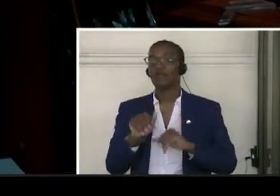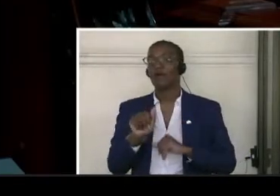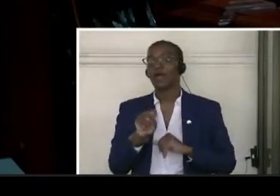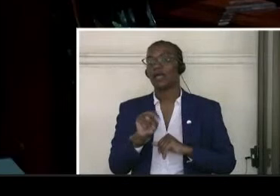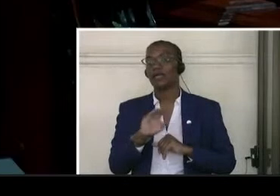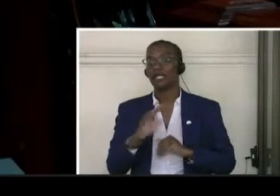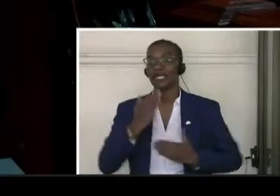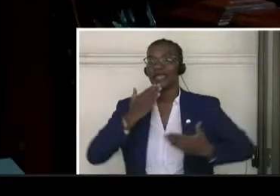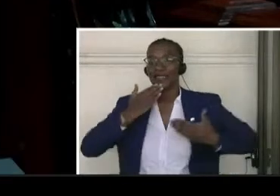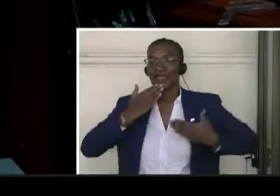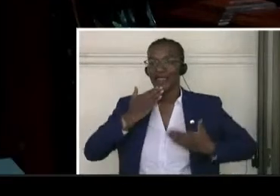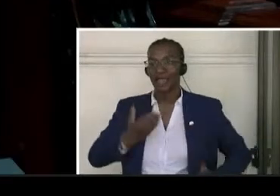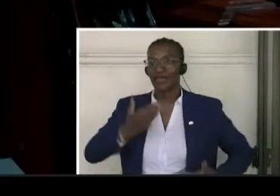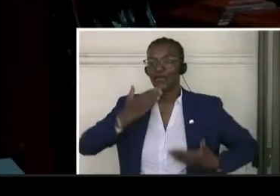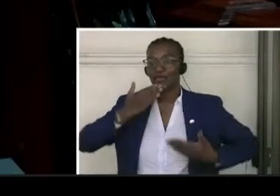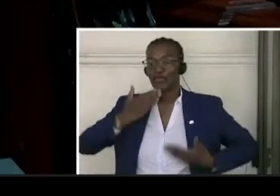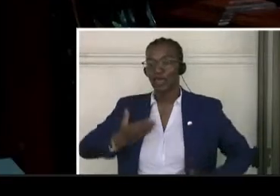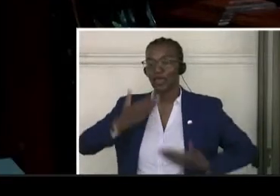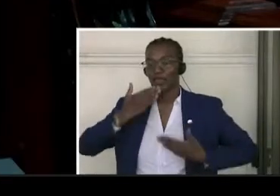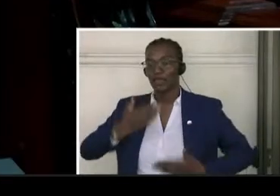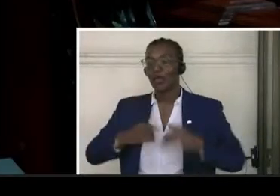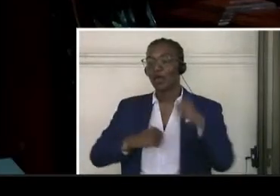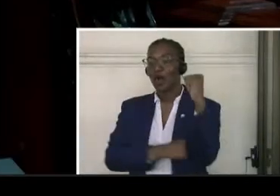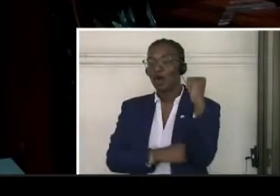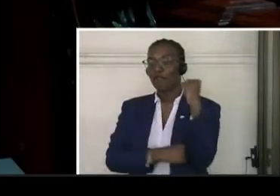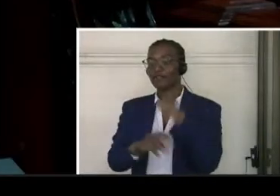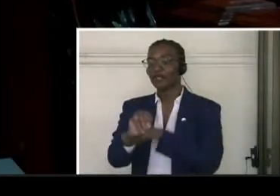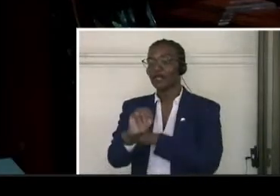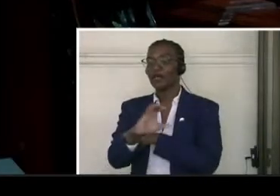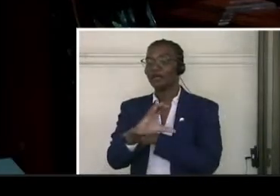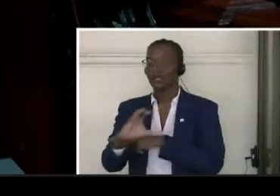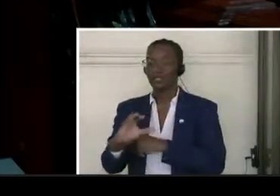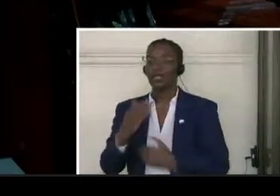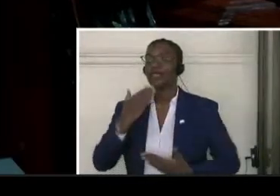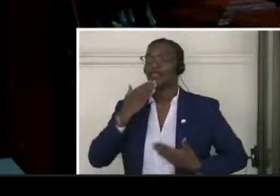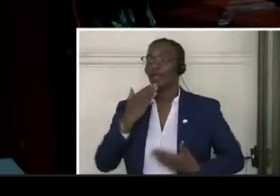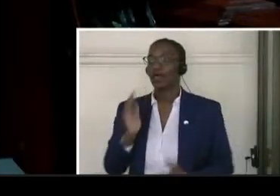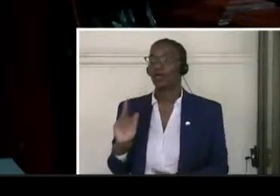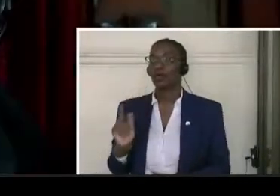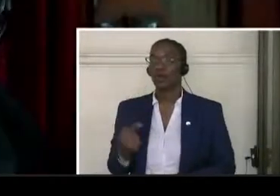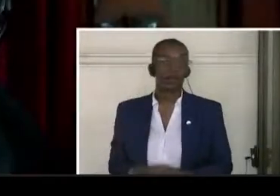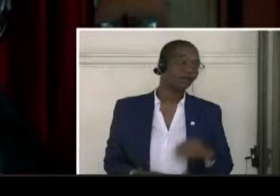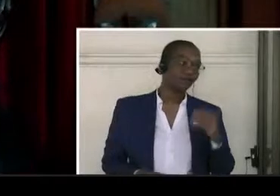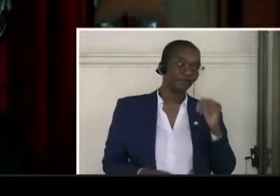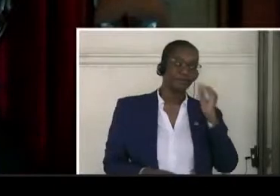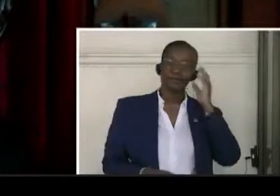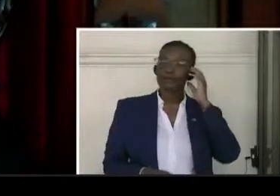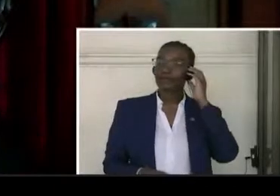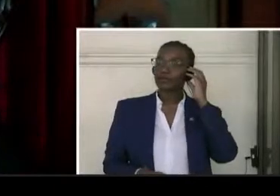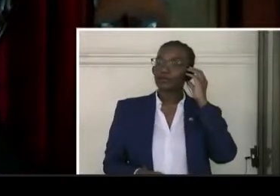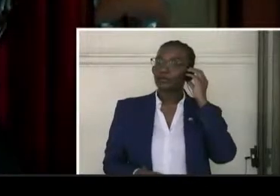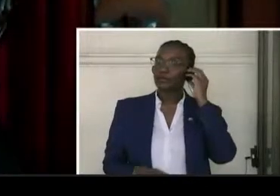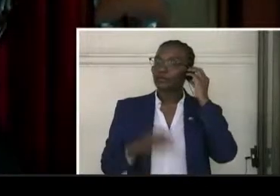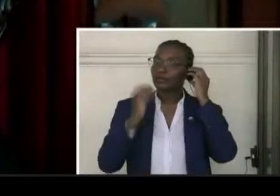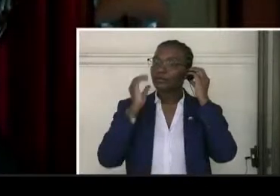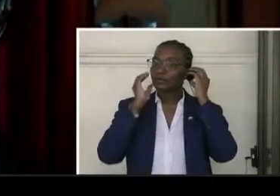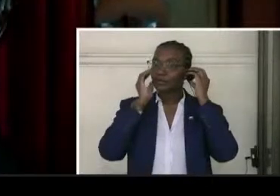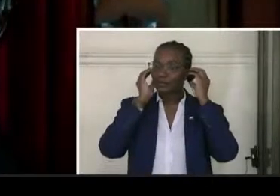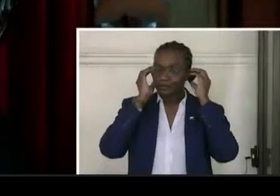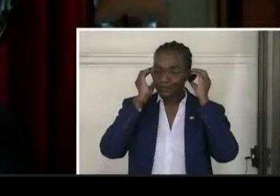ANC. Thank you so much. Sibonge ne office lika MEC. Siyabonga kakhulu. Thank you. Hi, hamba, we are also